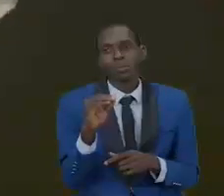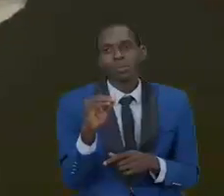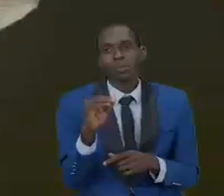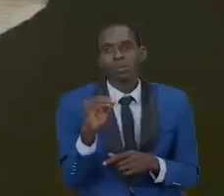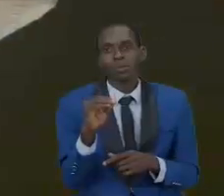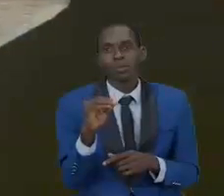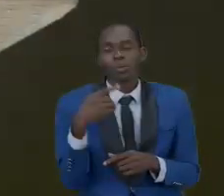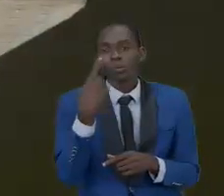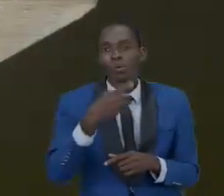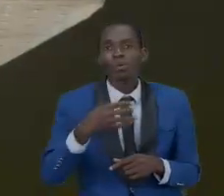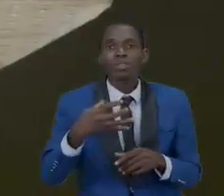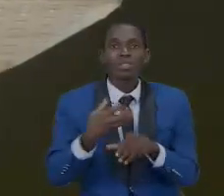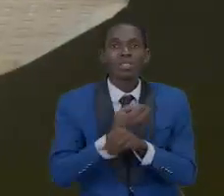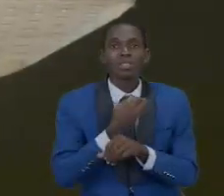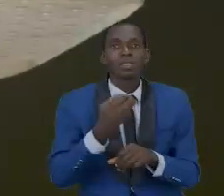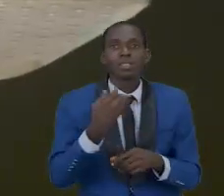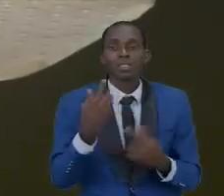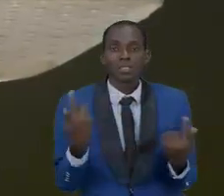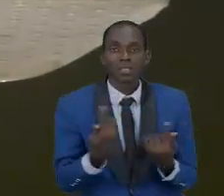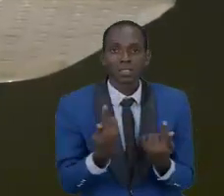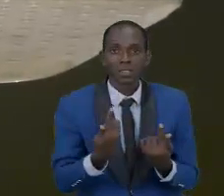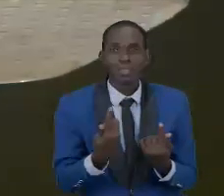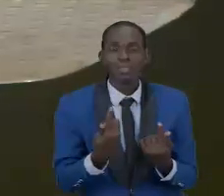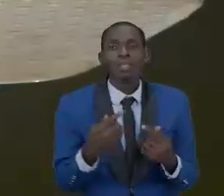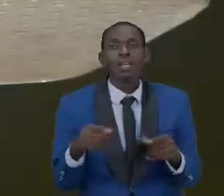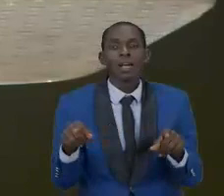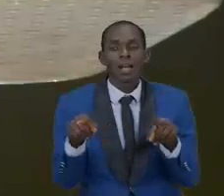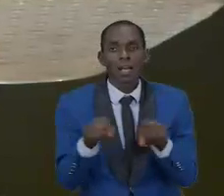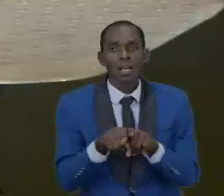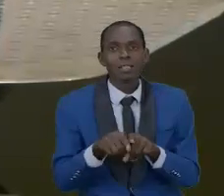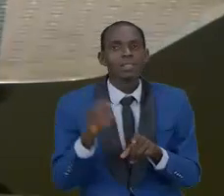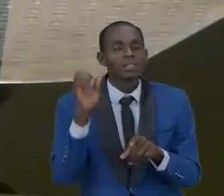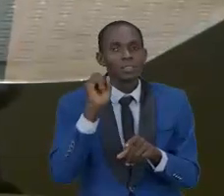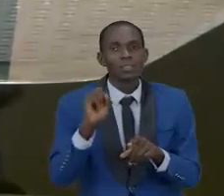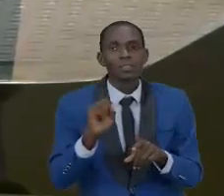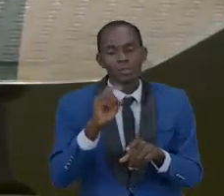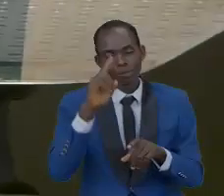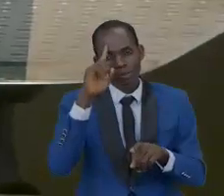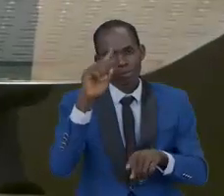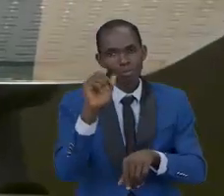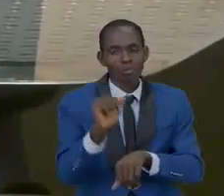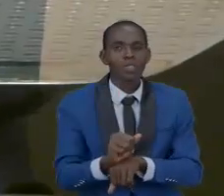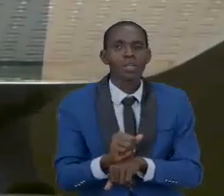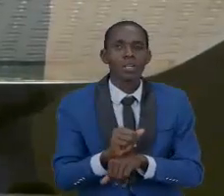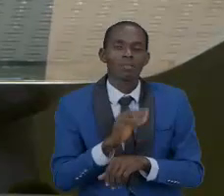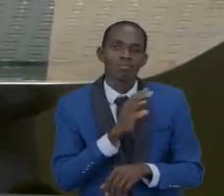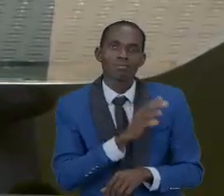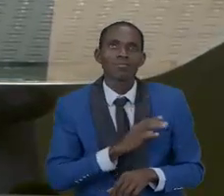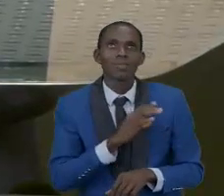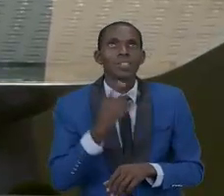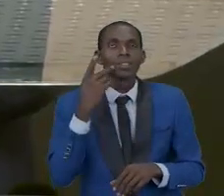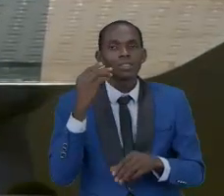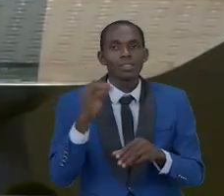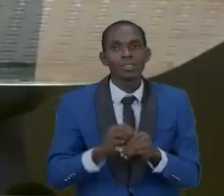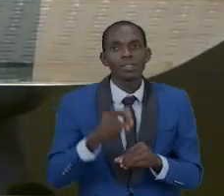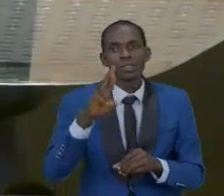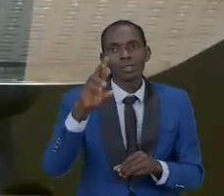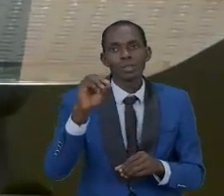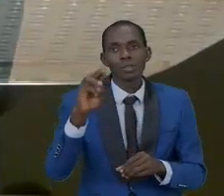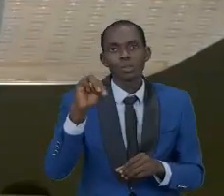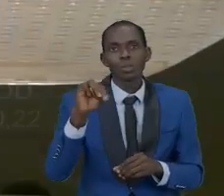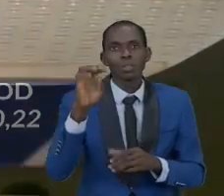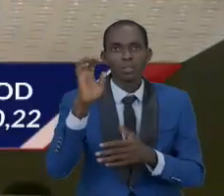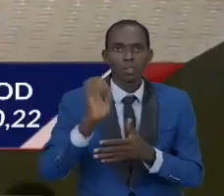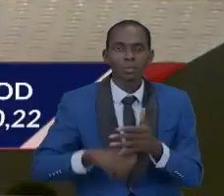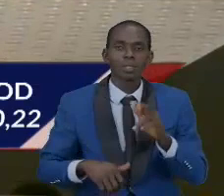as he is Habitual a character Romans chapter 3 reading from